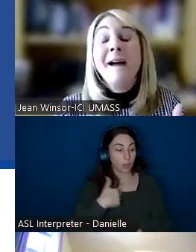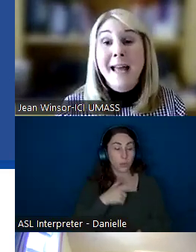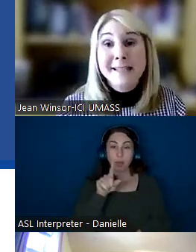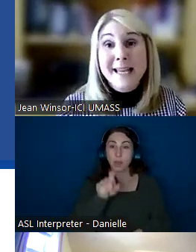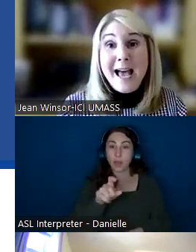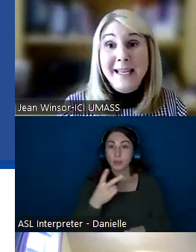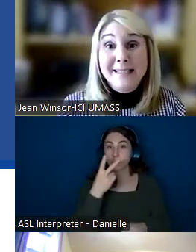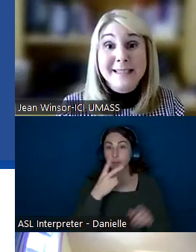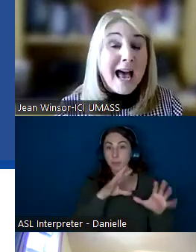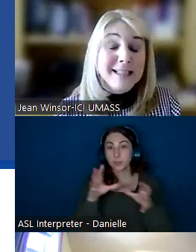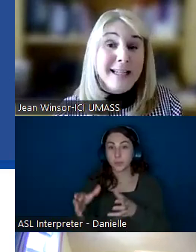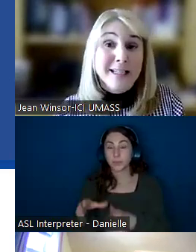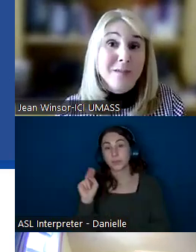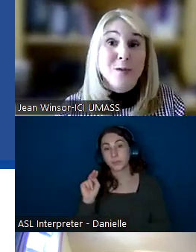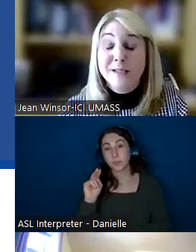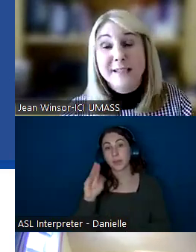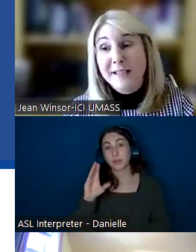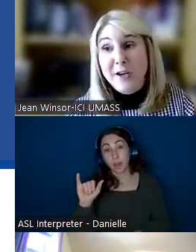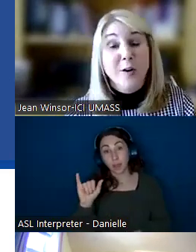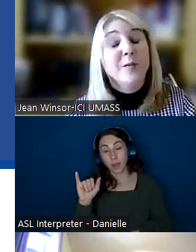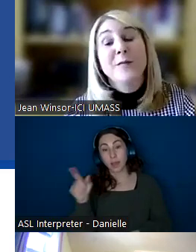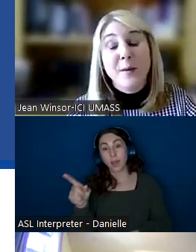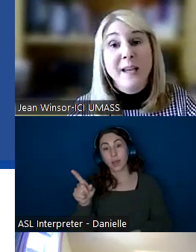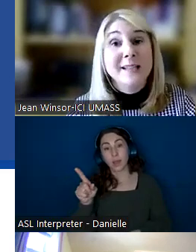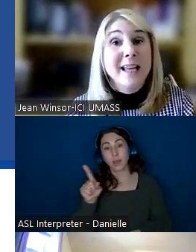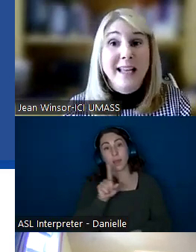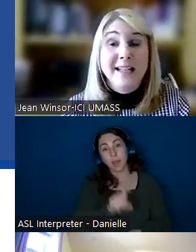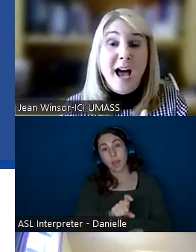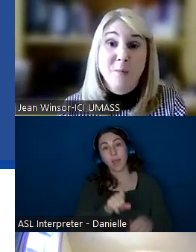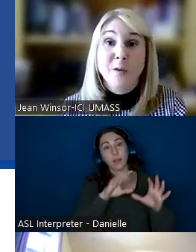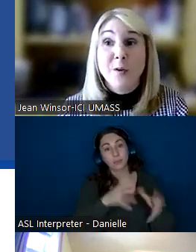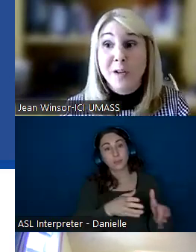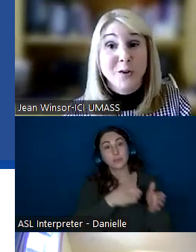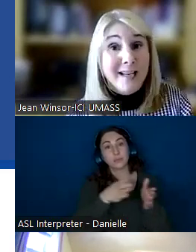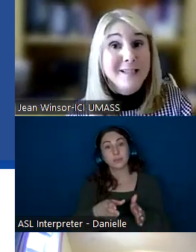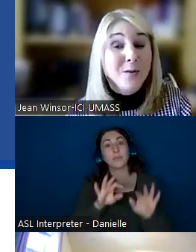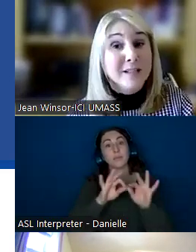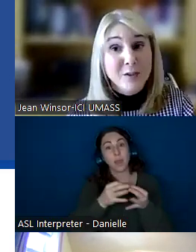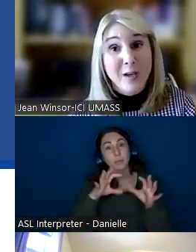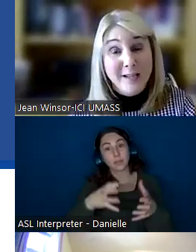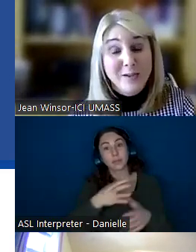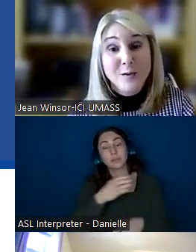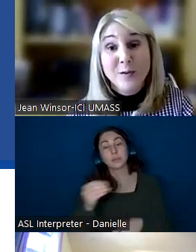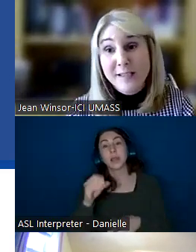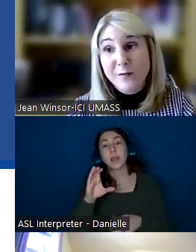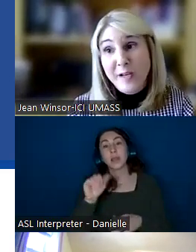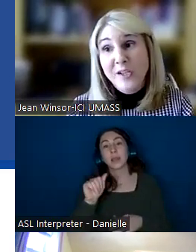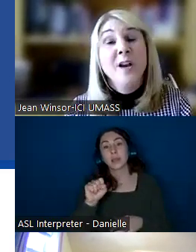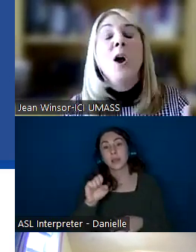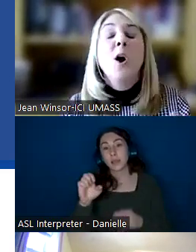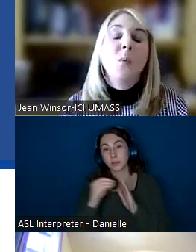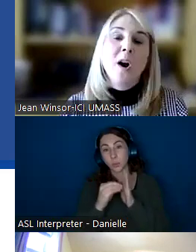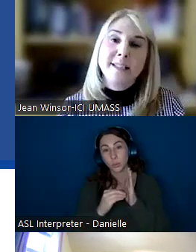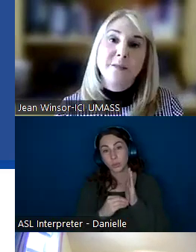people. NCI is asking individuals, their families, and reviewing their individual case notes for this